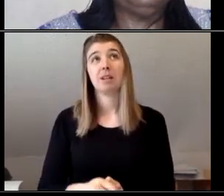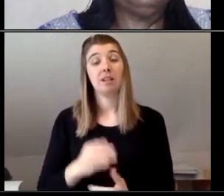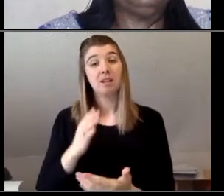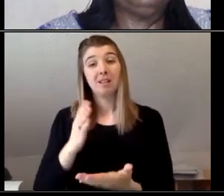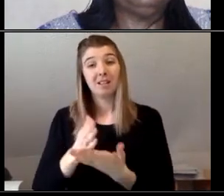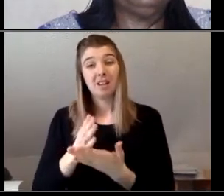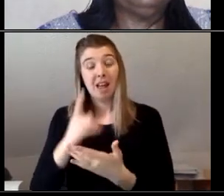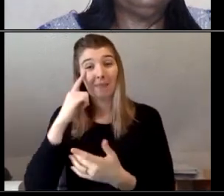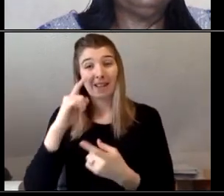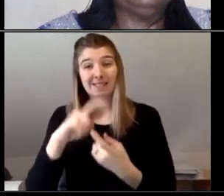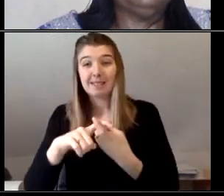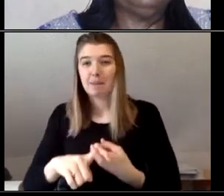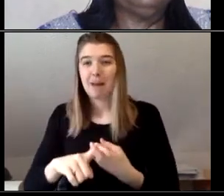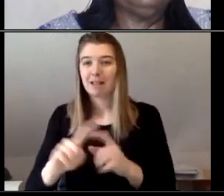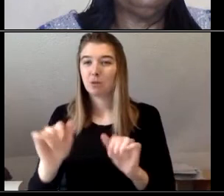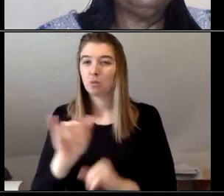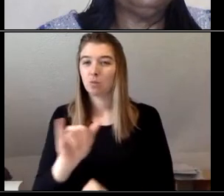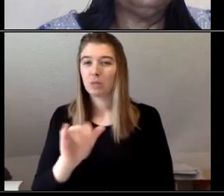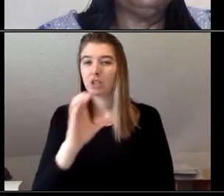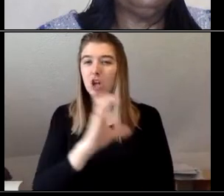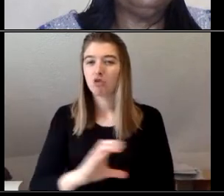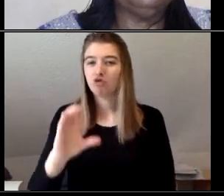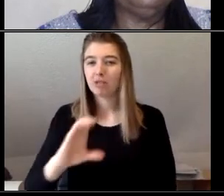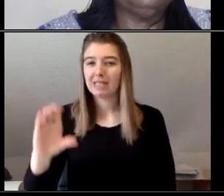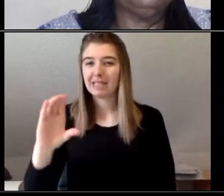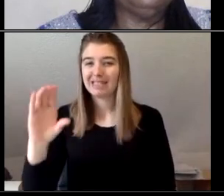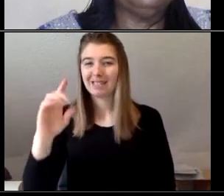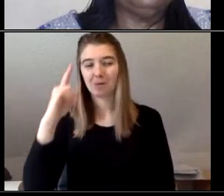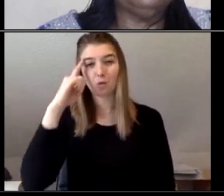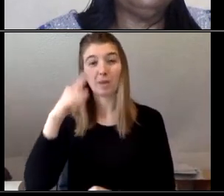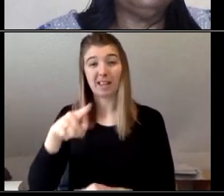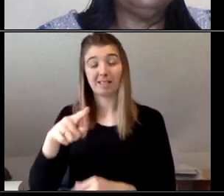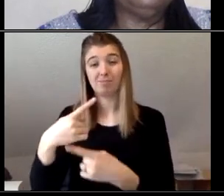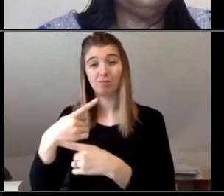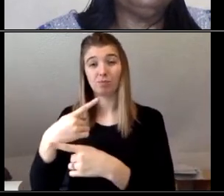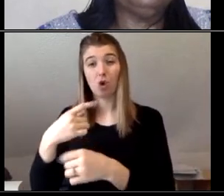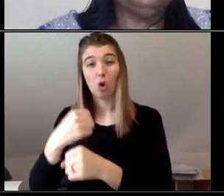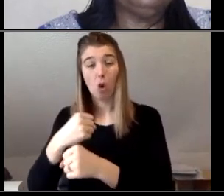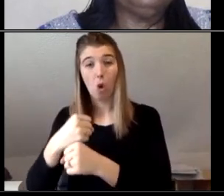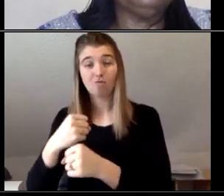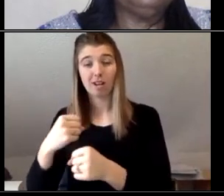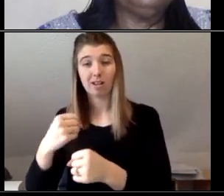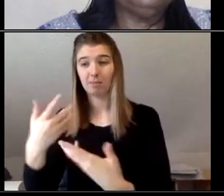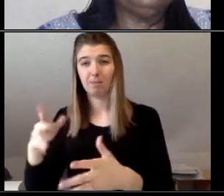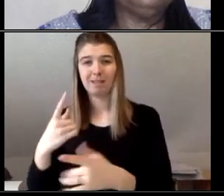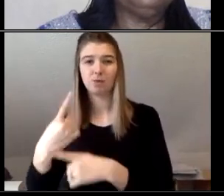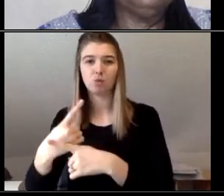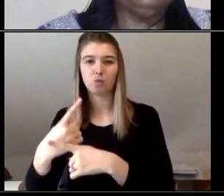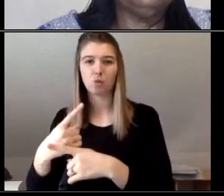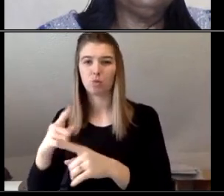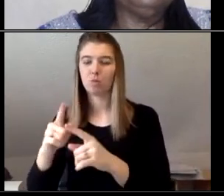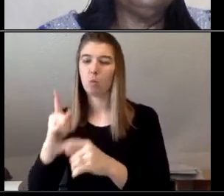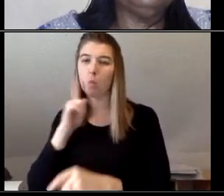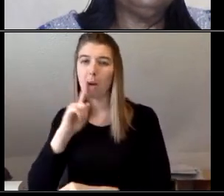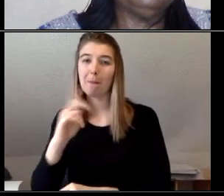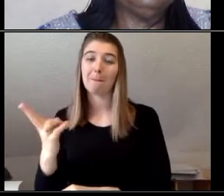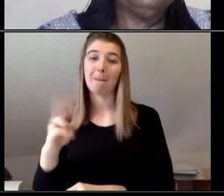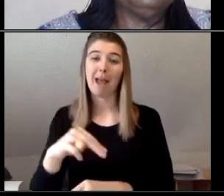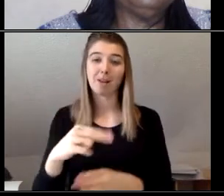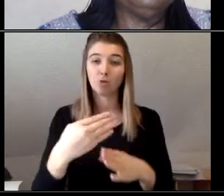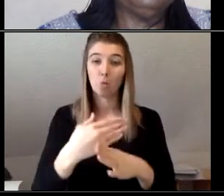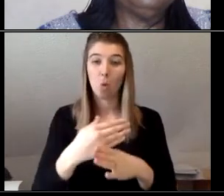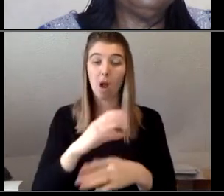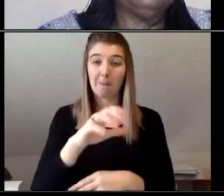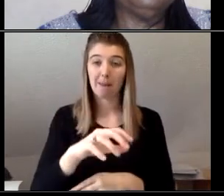Gloria's point there about women returning to the workforce, the UK instituted a number of different kinds of fellowships. The